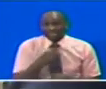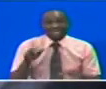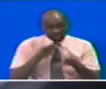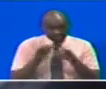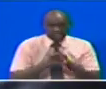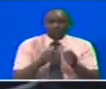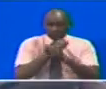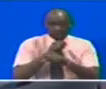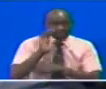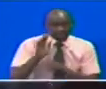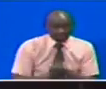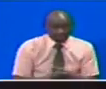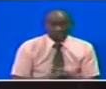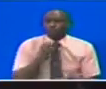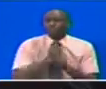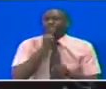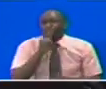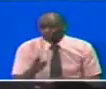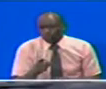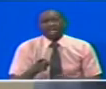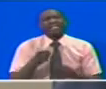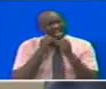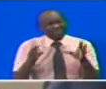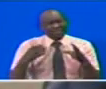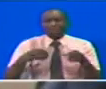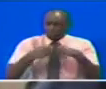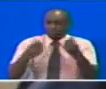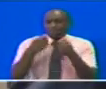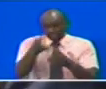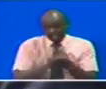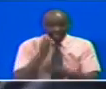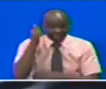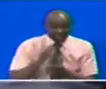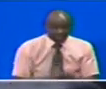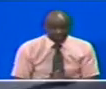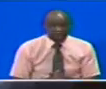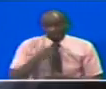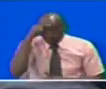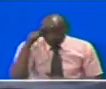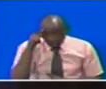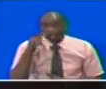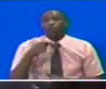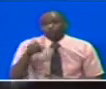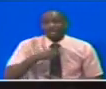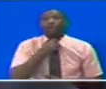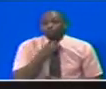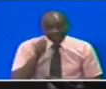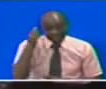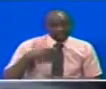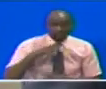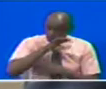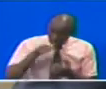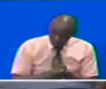yenu. Tutahakikisha ya kwamba hakuna mambo inaenda kombo kwa Kenya hii. Kwa sababu, tunataka wa Kenya